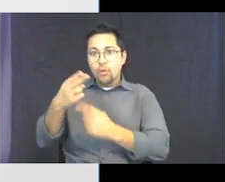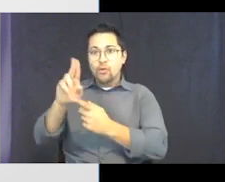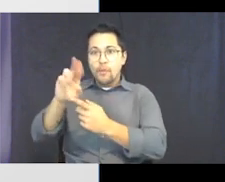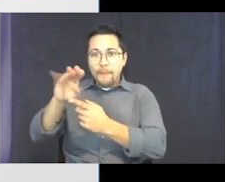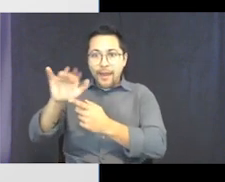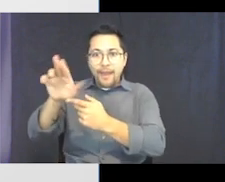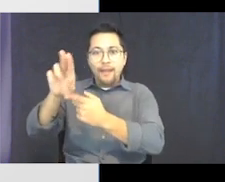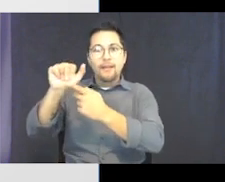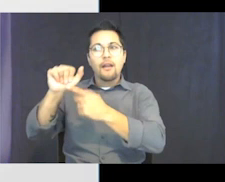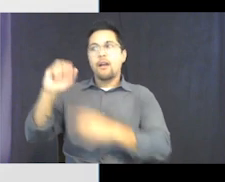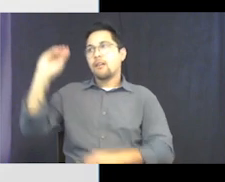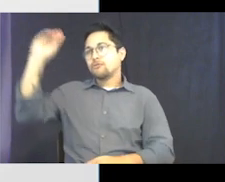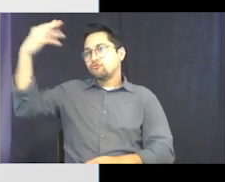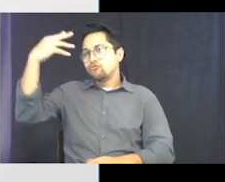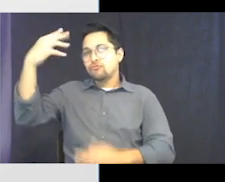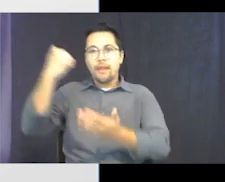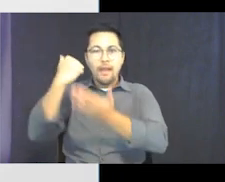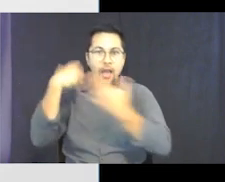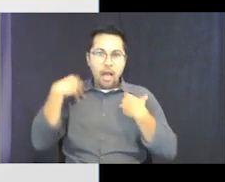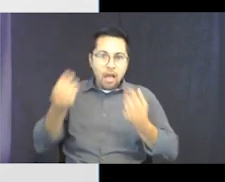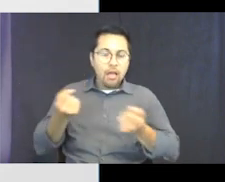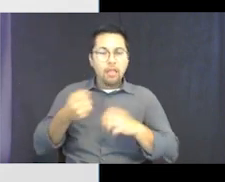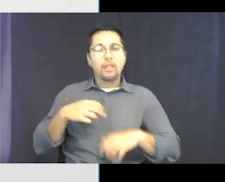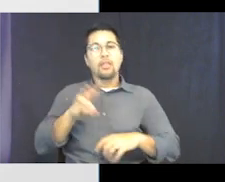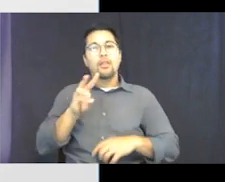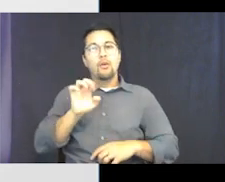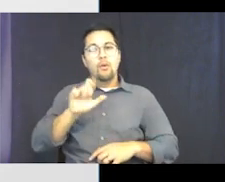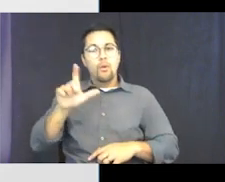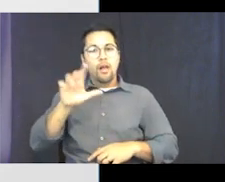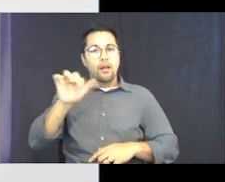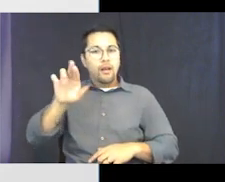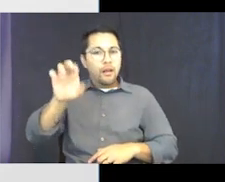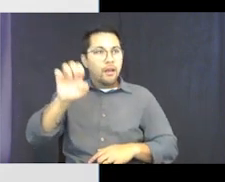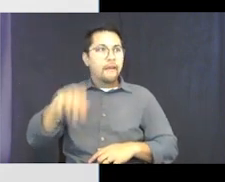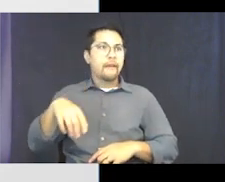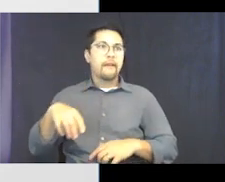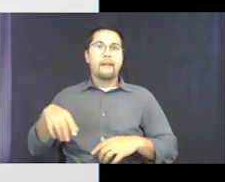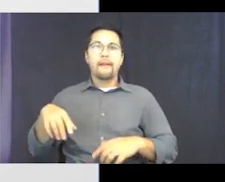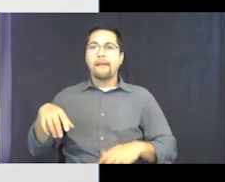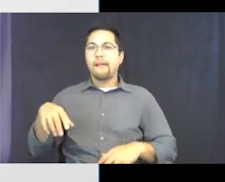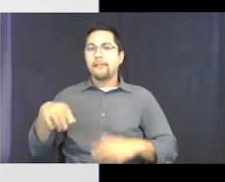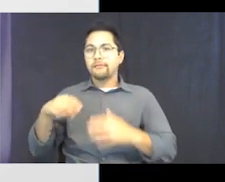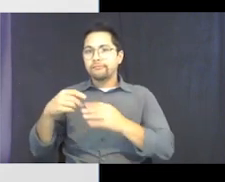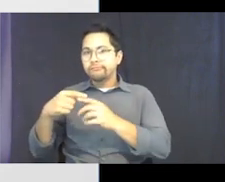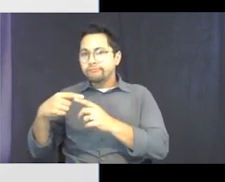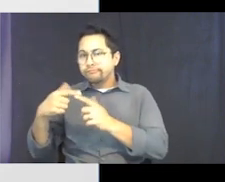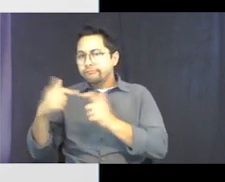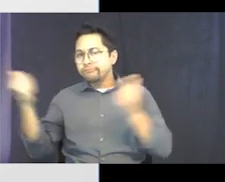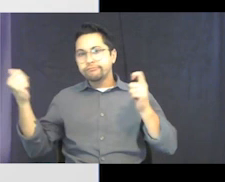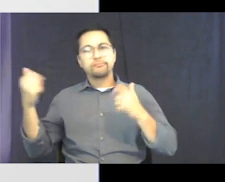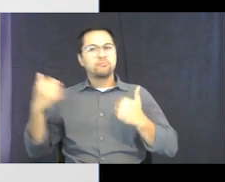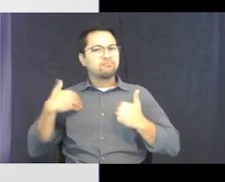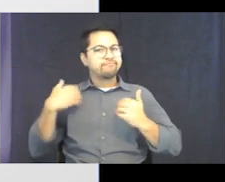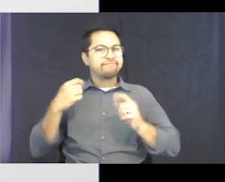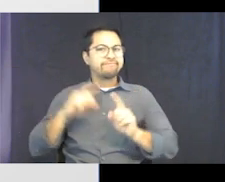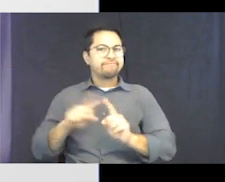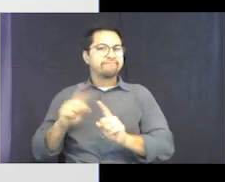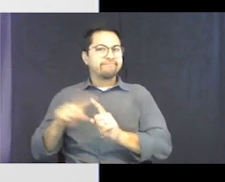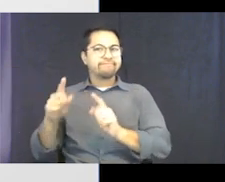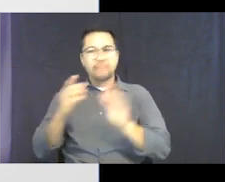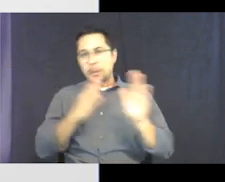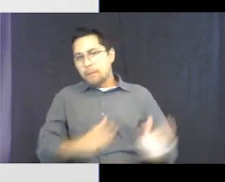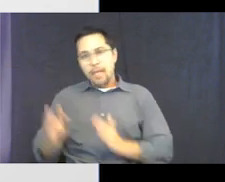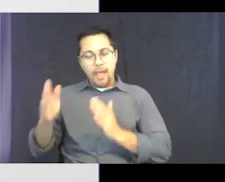include Sunshine Health, to include WellCare, to include Centene, So we have a number of plans that